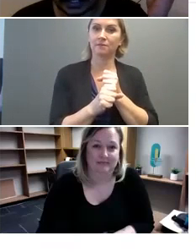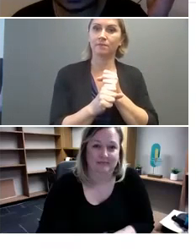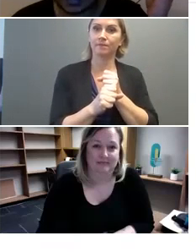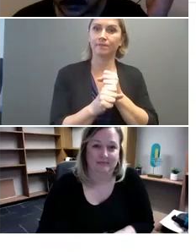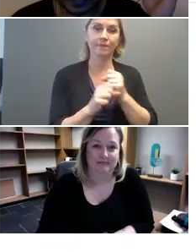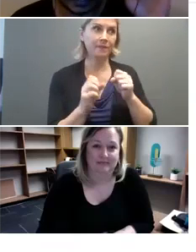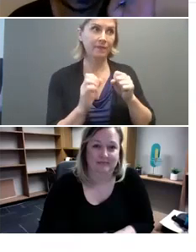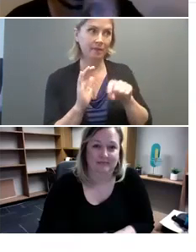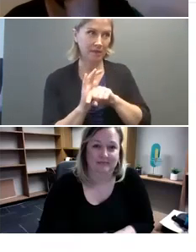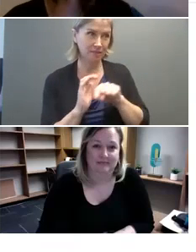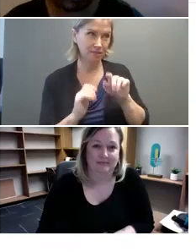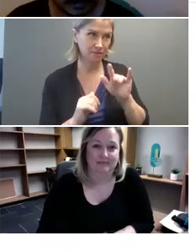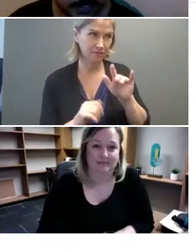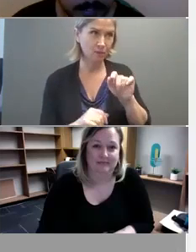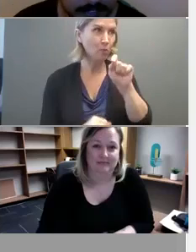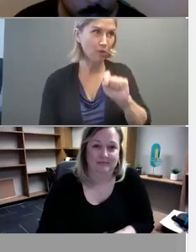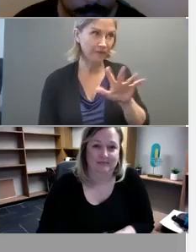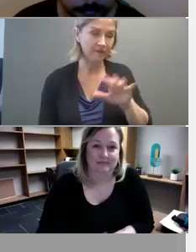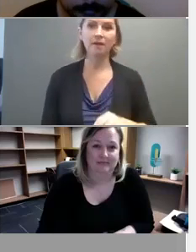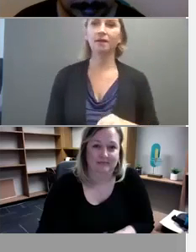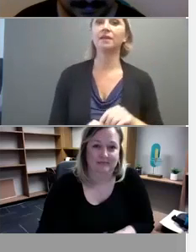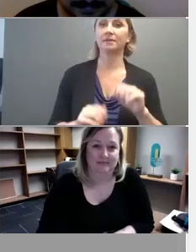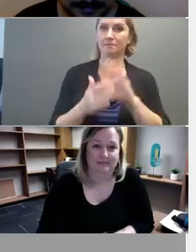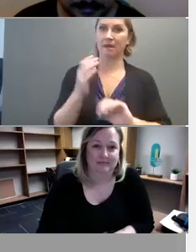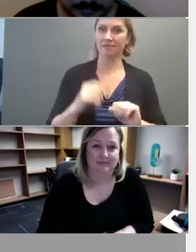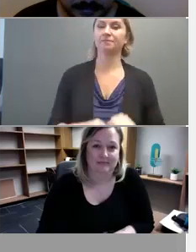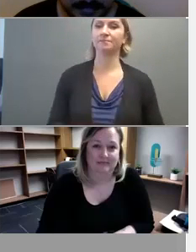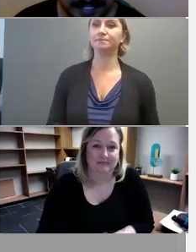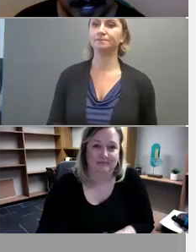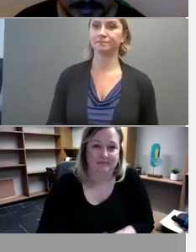Minus yes, 0.5. Right. Case 1. Case 1. My bad, yes, case 1.